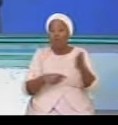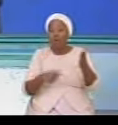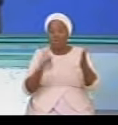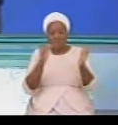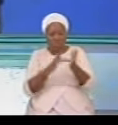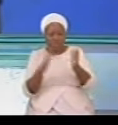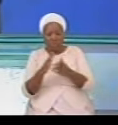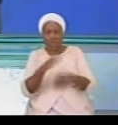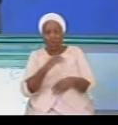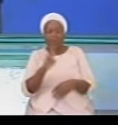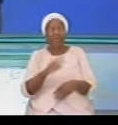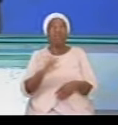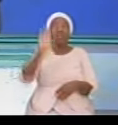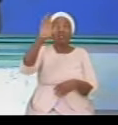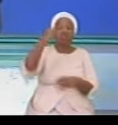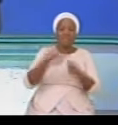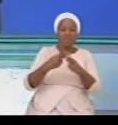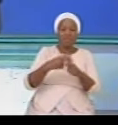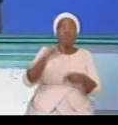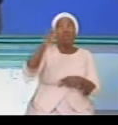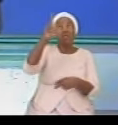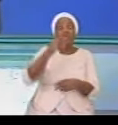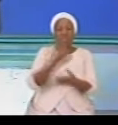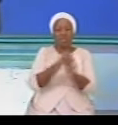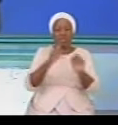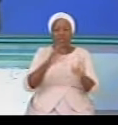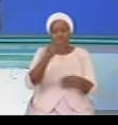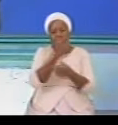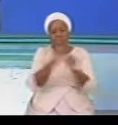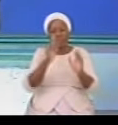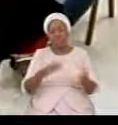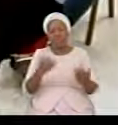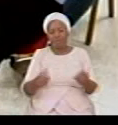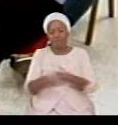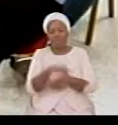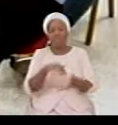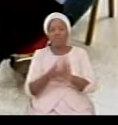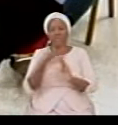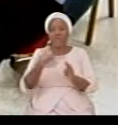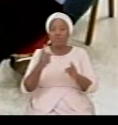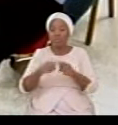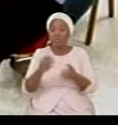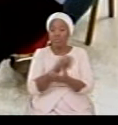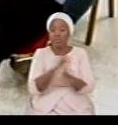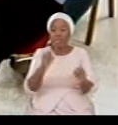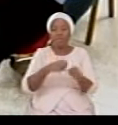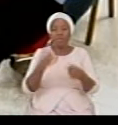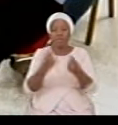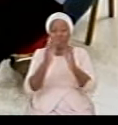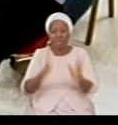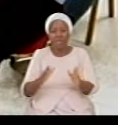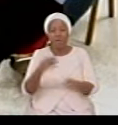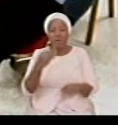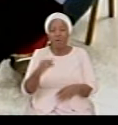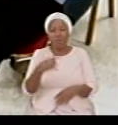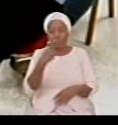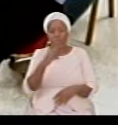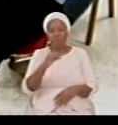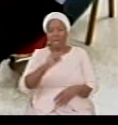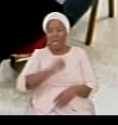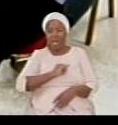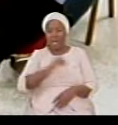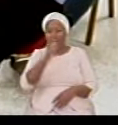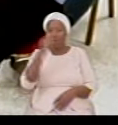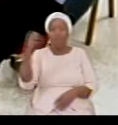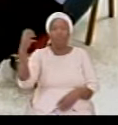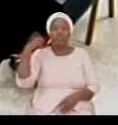is Savior. He's your Savior today. He said, to save sinners, of whom I